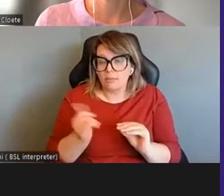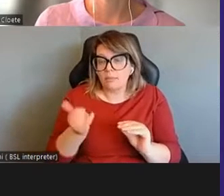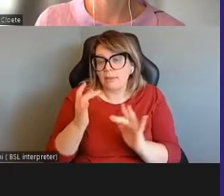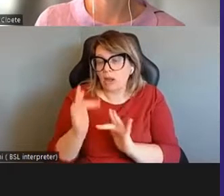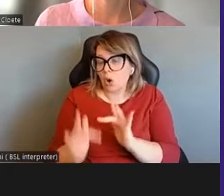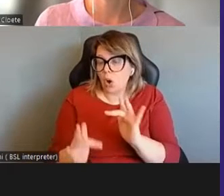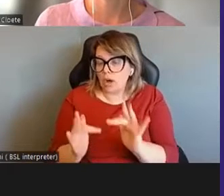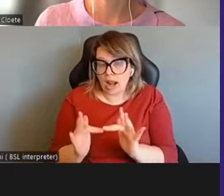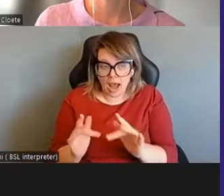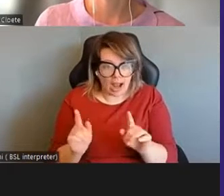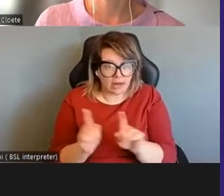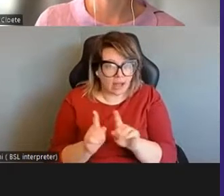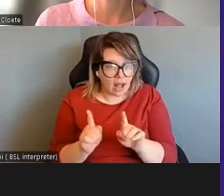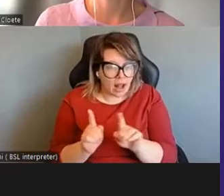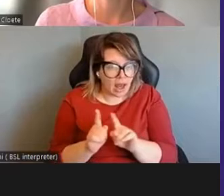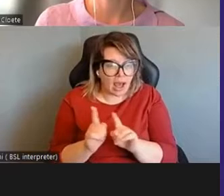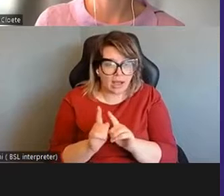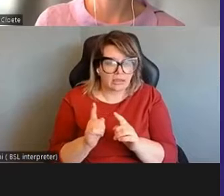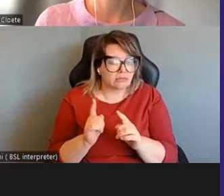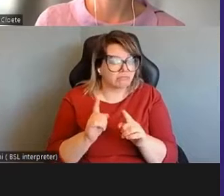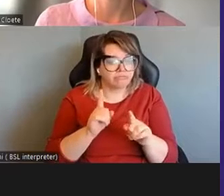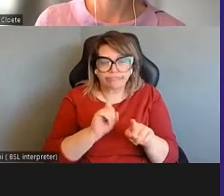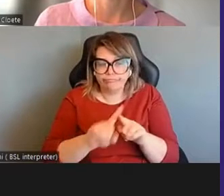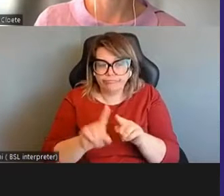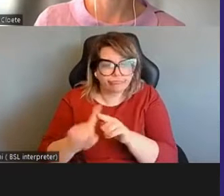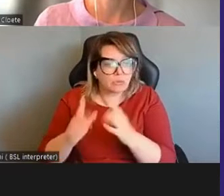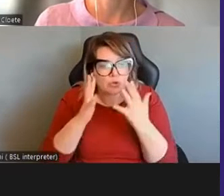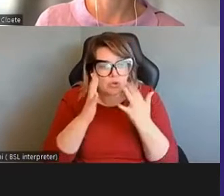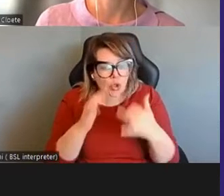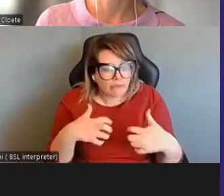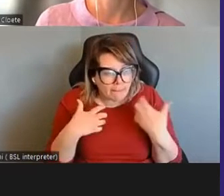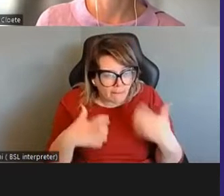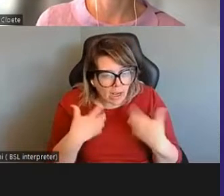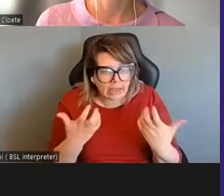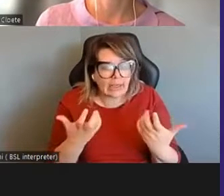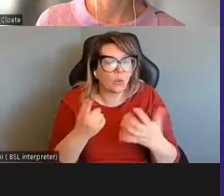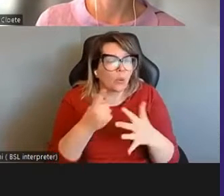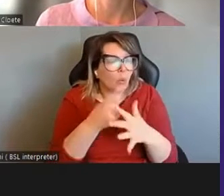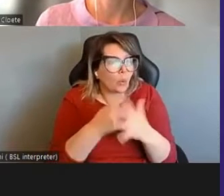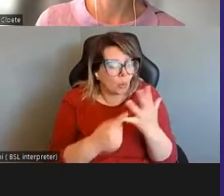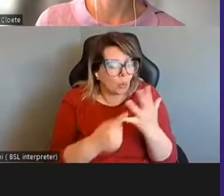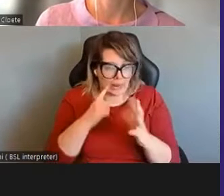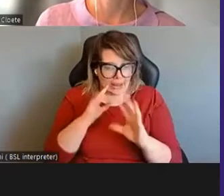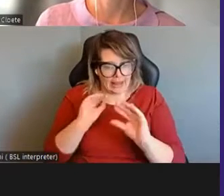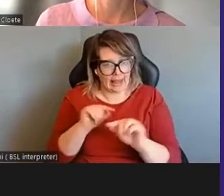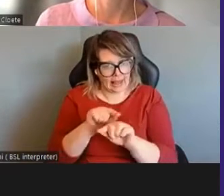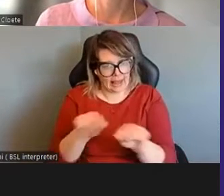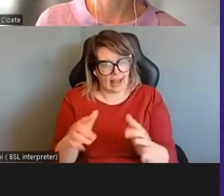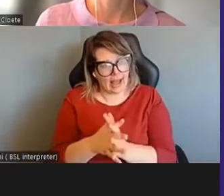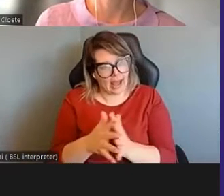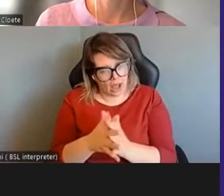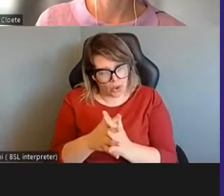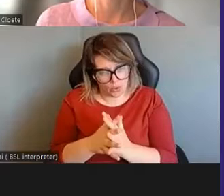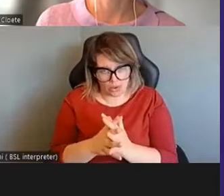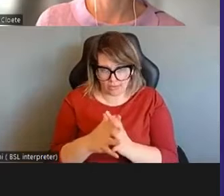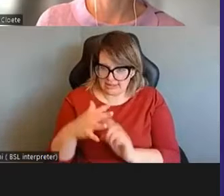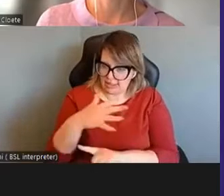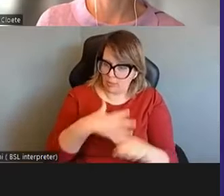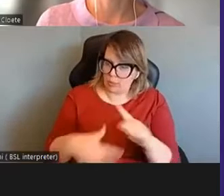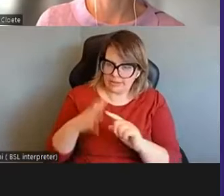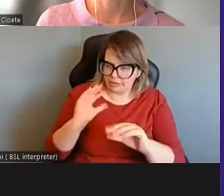Kobo Toolbox or Qualtrics or SurveyMonkey. So if communities do not feel comfortable yet using